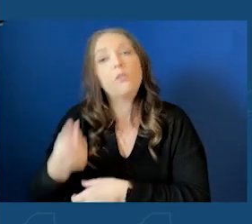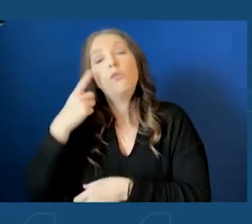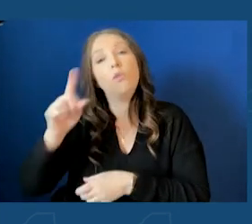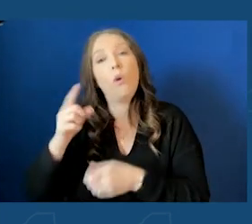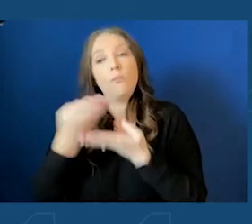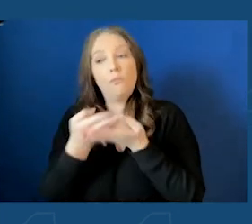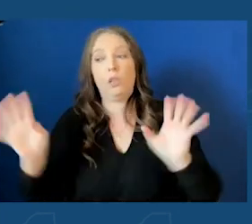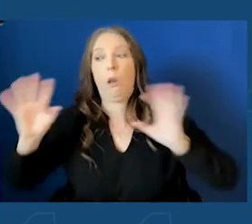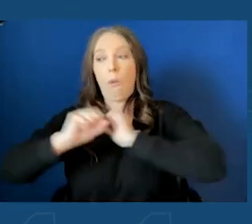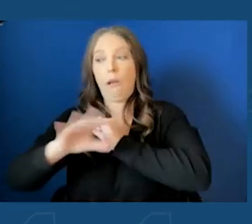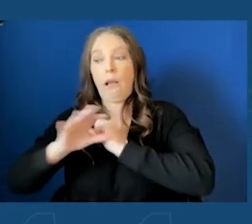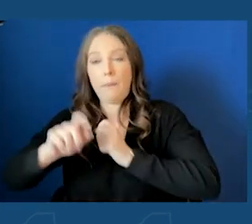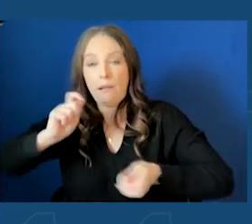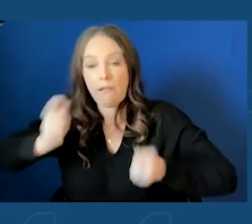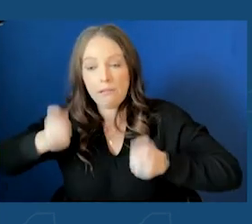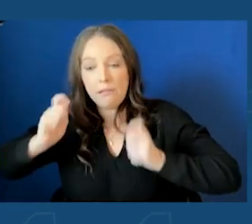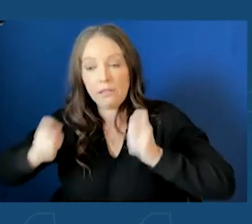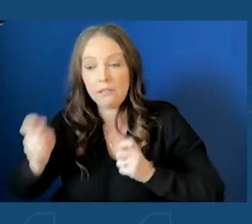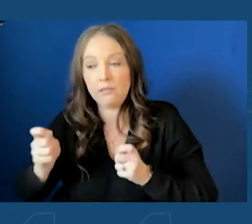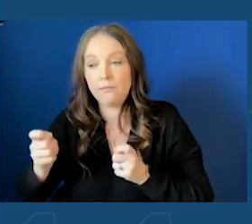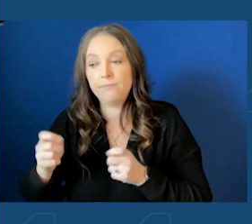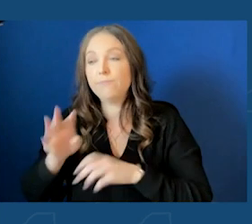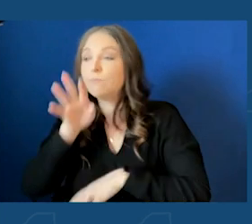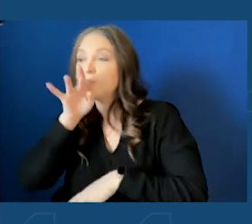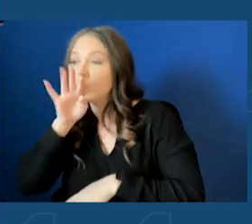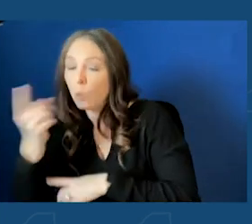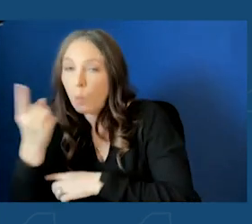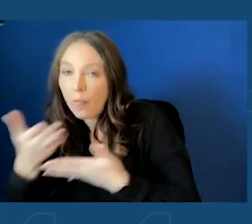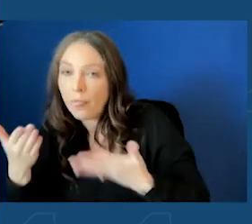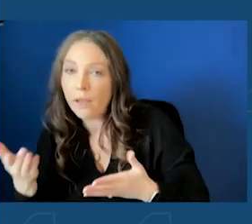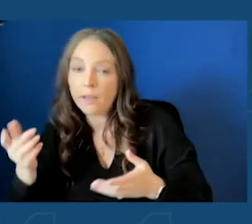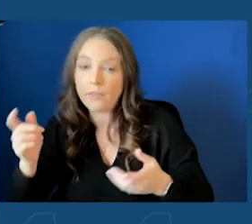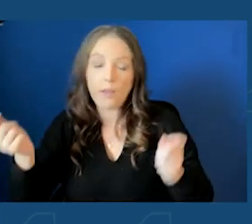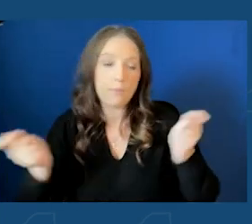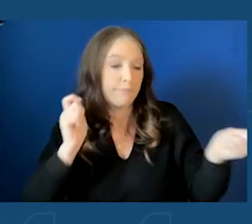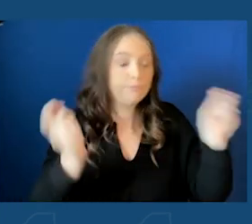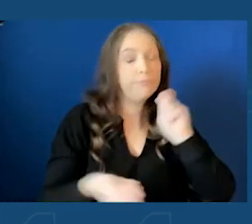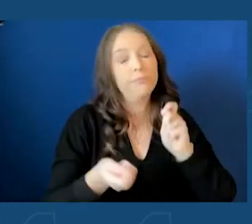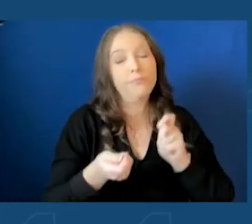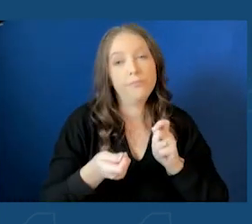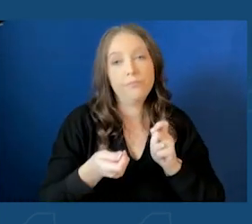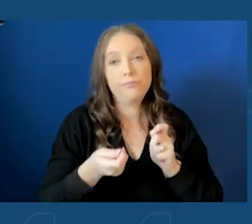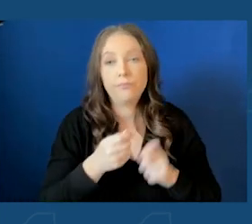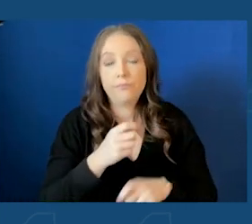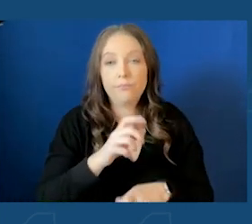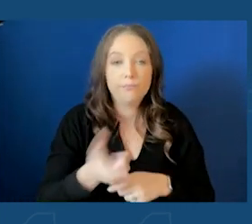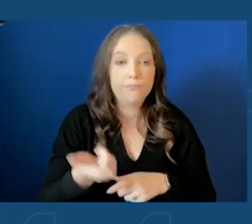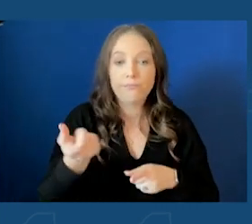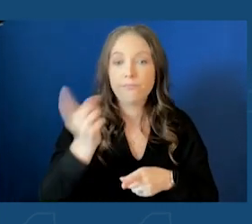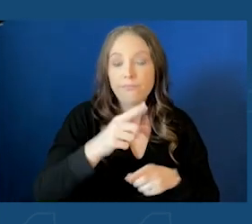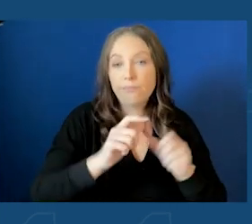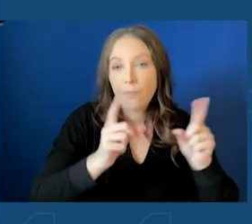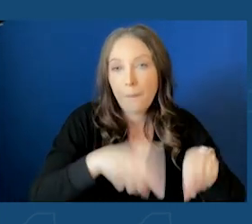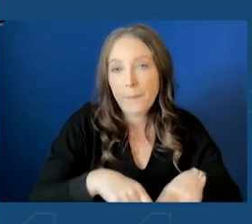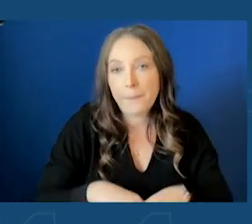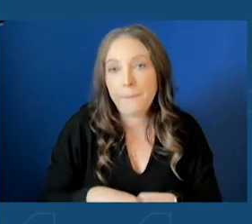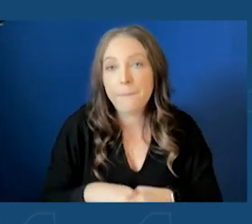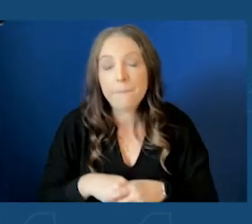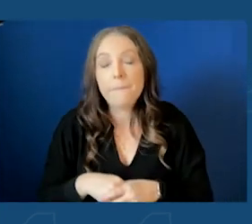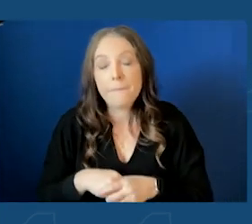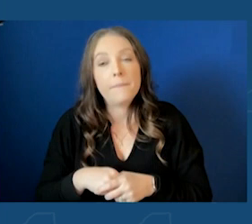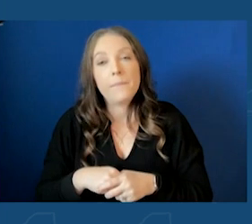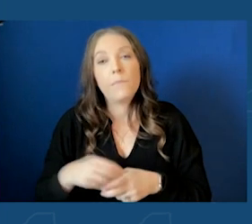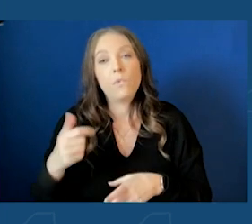than they did just a few months ago when they were in search of the primary nomination and what they were telling supporters. So I would be